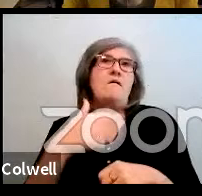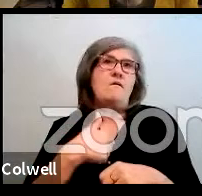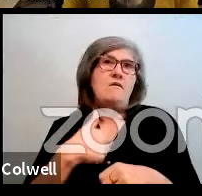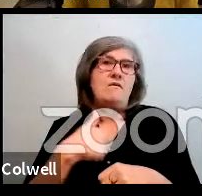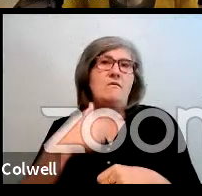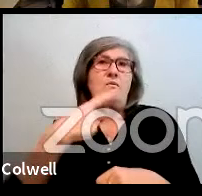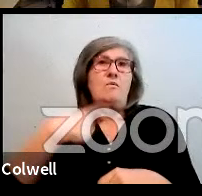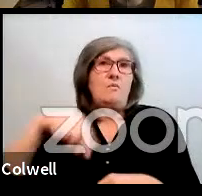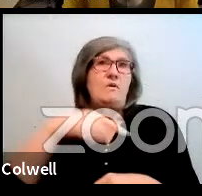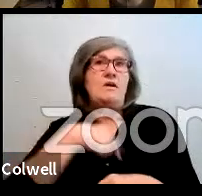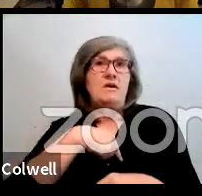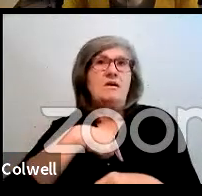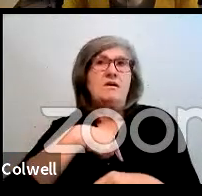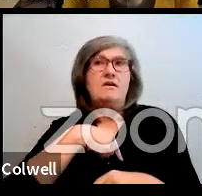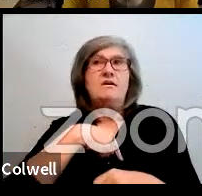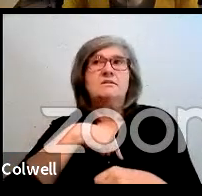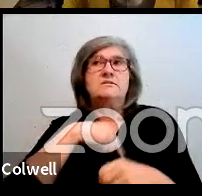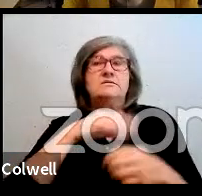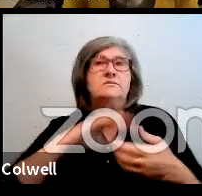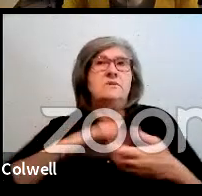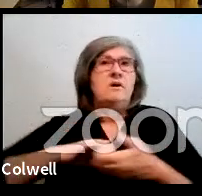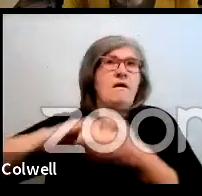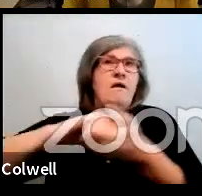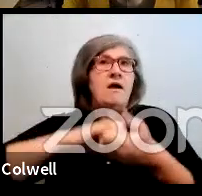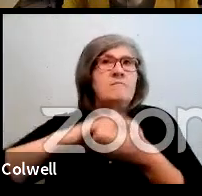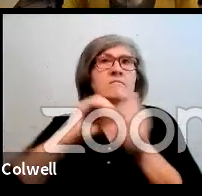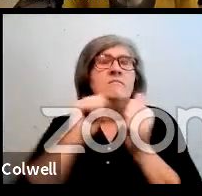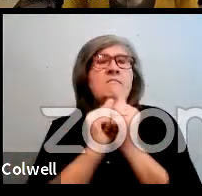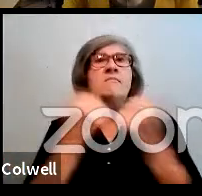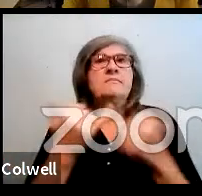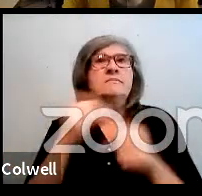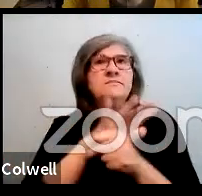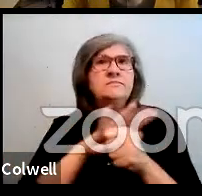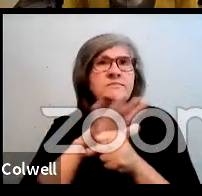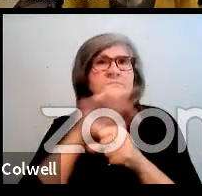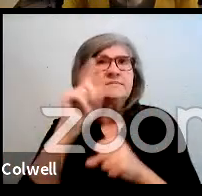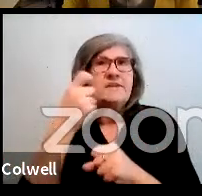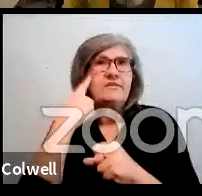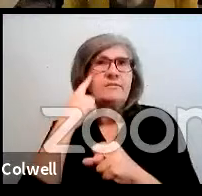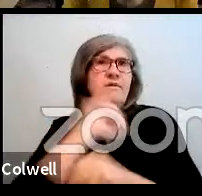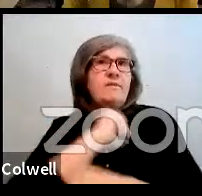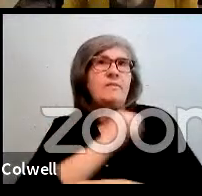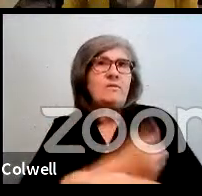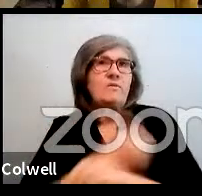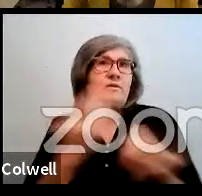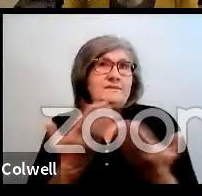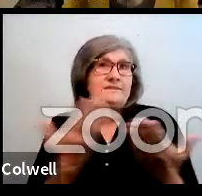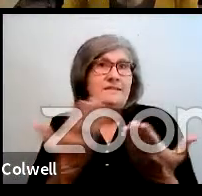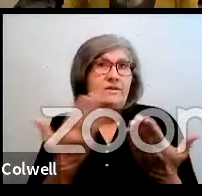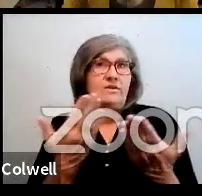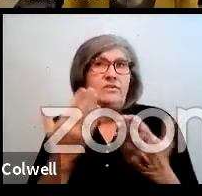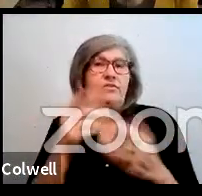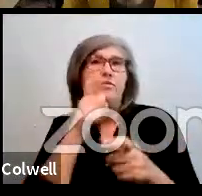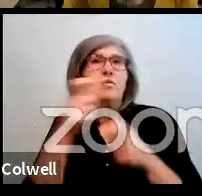been in collaboration with the local governing authorities here, and maybe that, I don't know if doing something at like